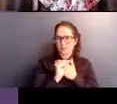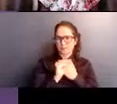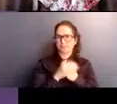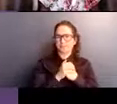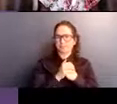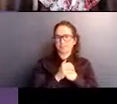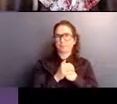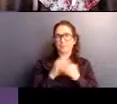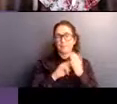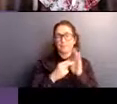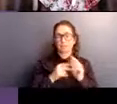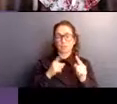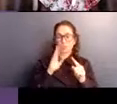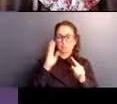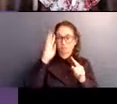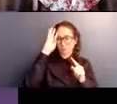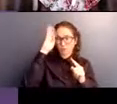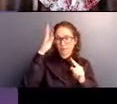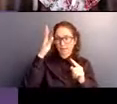is, you create